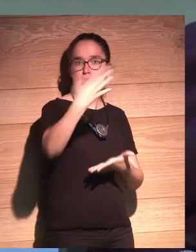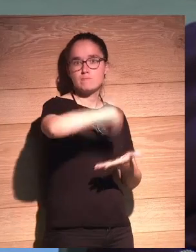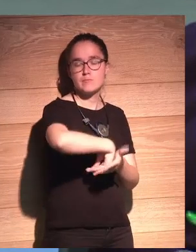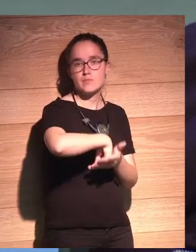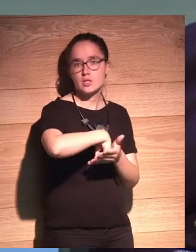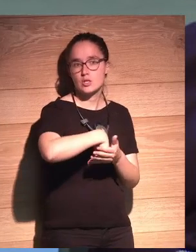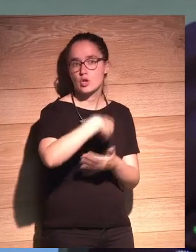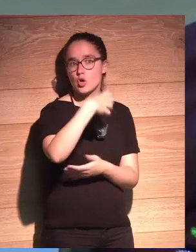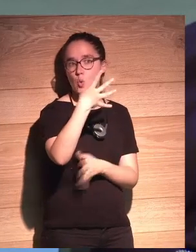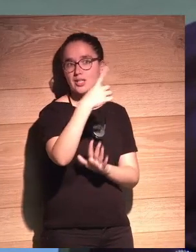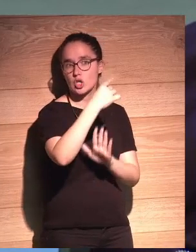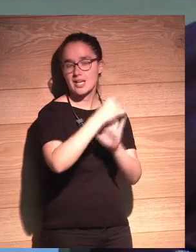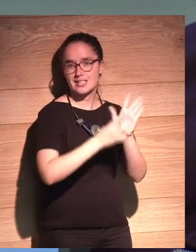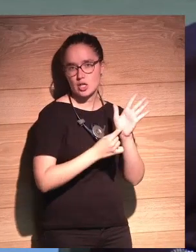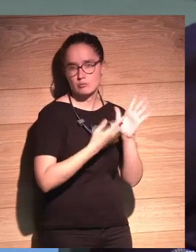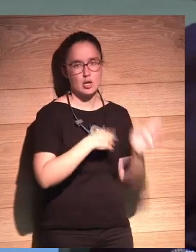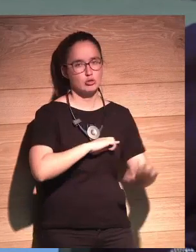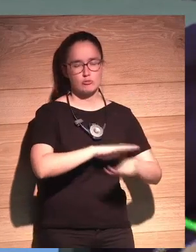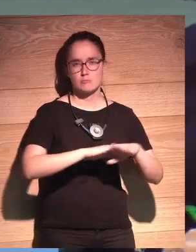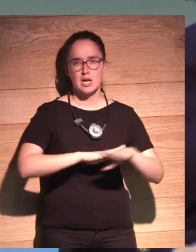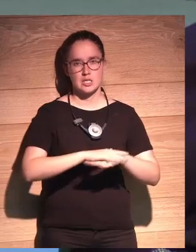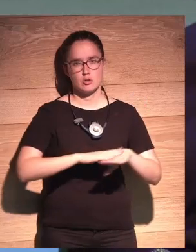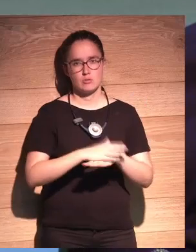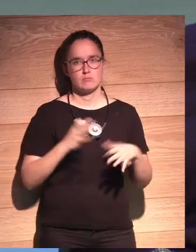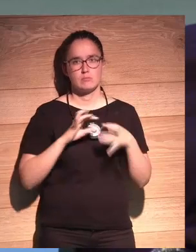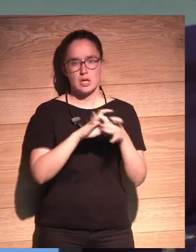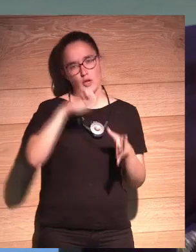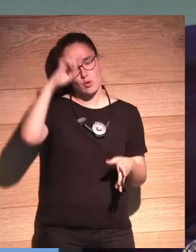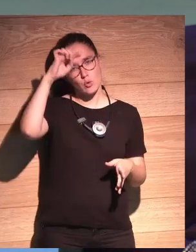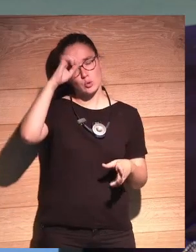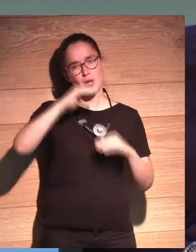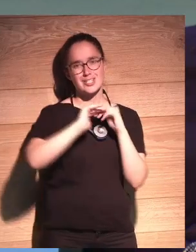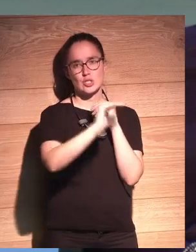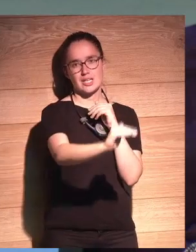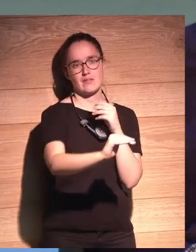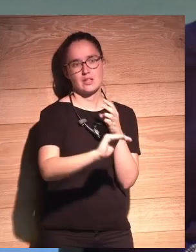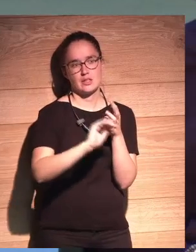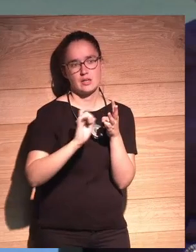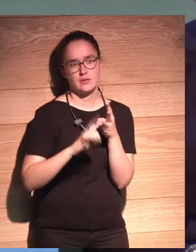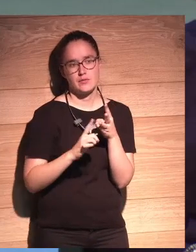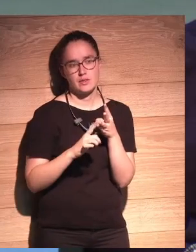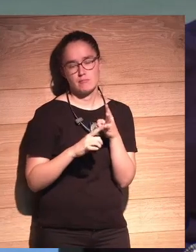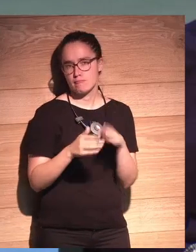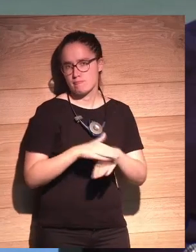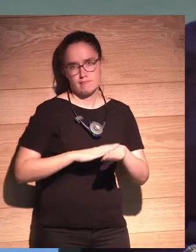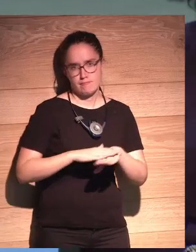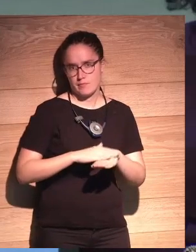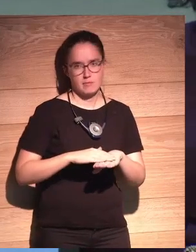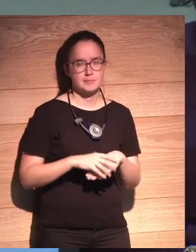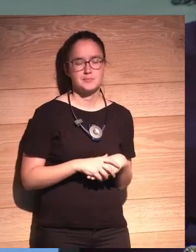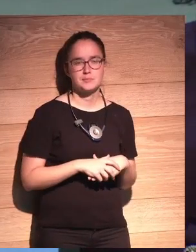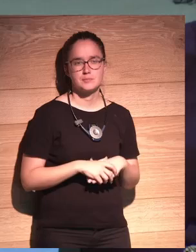libraries of the 21st century, including 4 basic criteria that have to do with